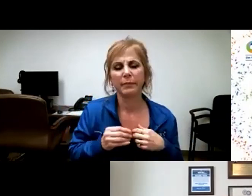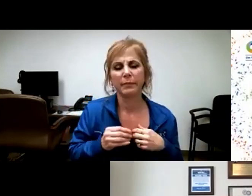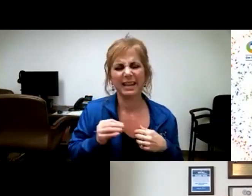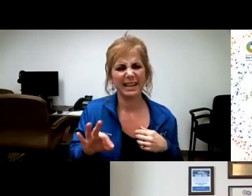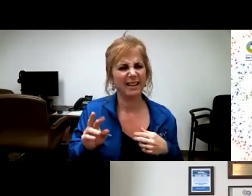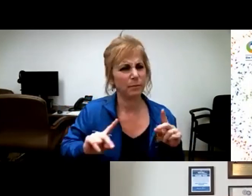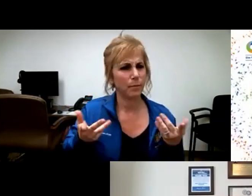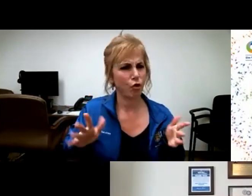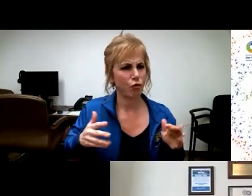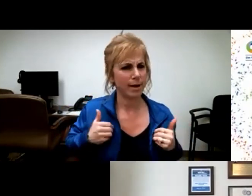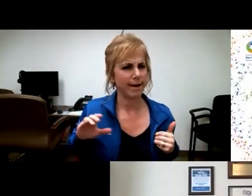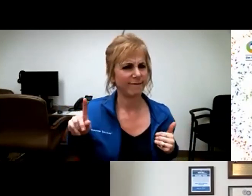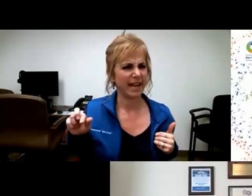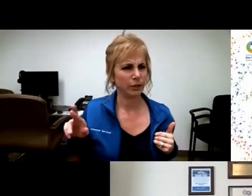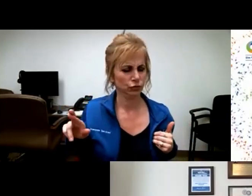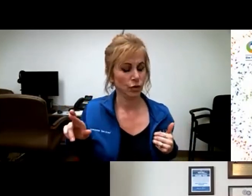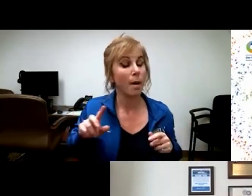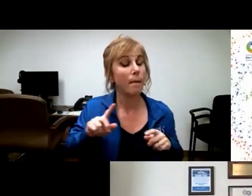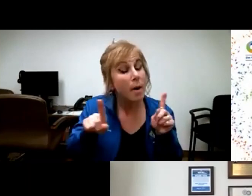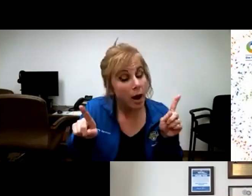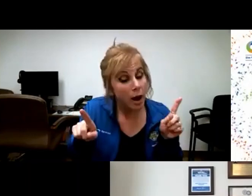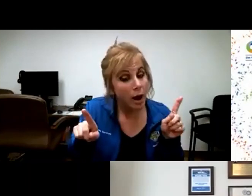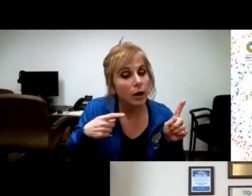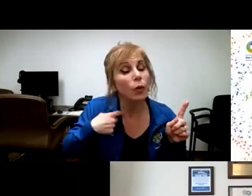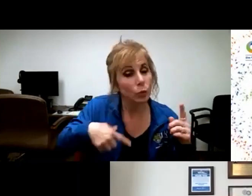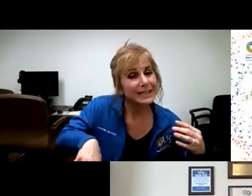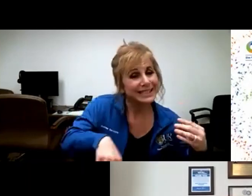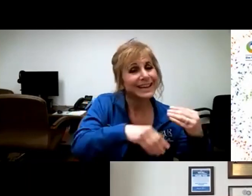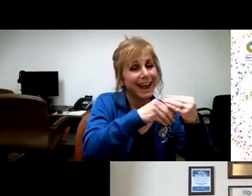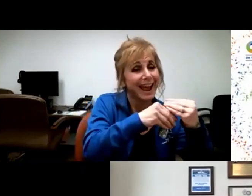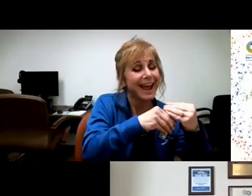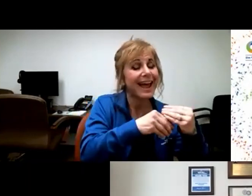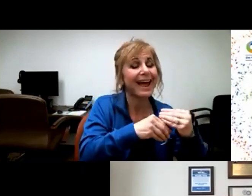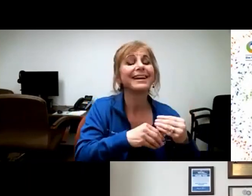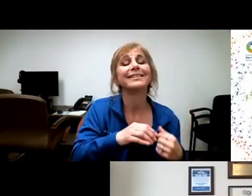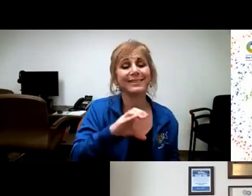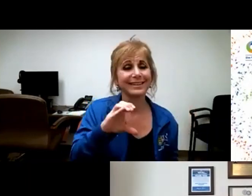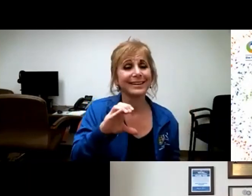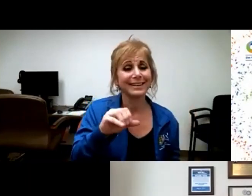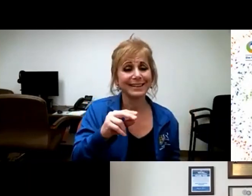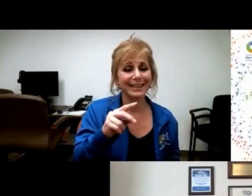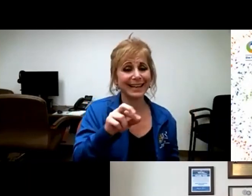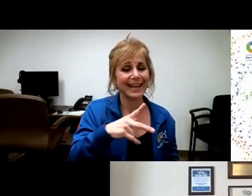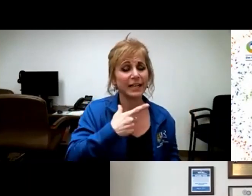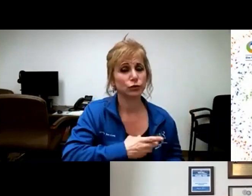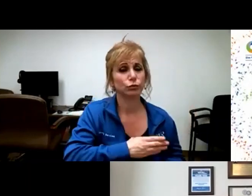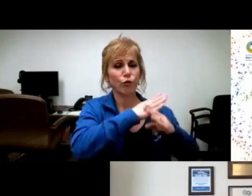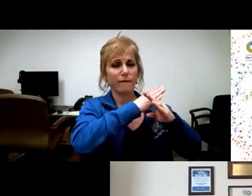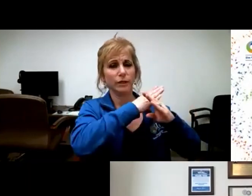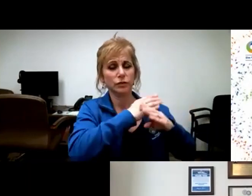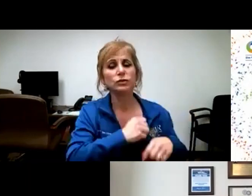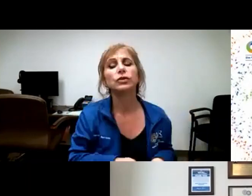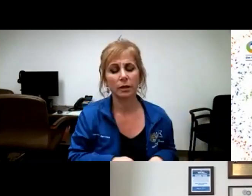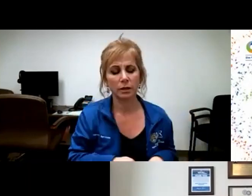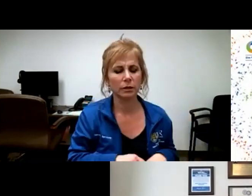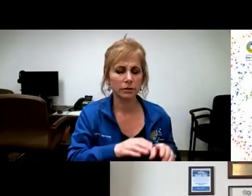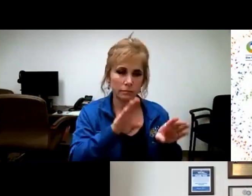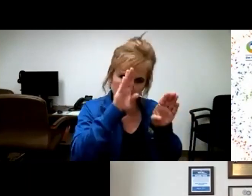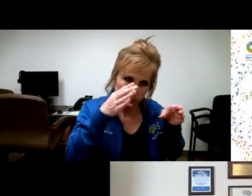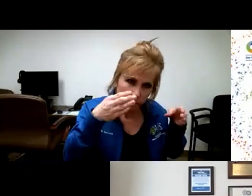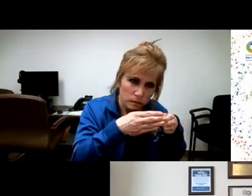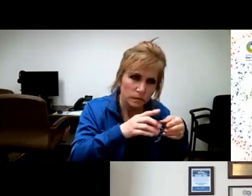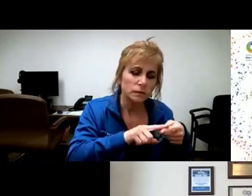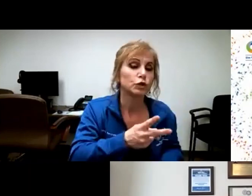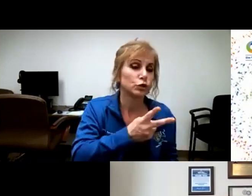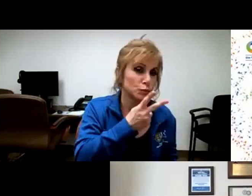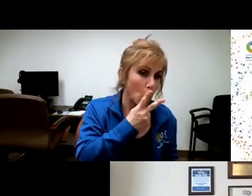developing cancer prevention with Dr. Paula Cupertino kind of at the head of it. And her work looks specifically at smoking in Latinos as a risk